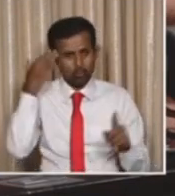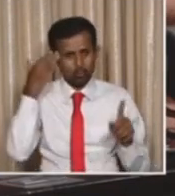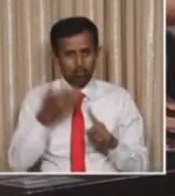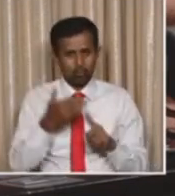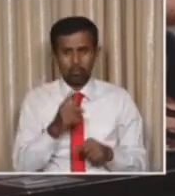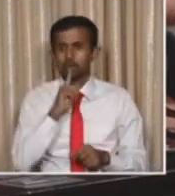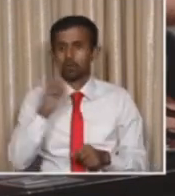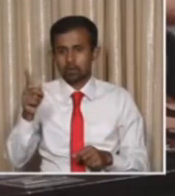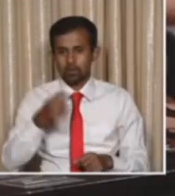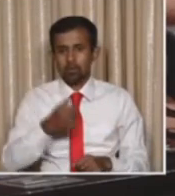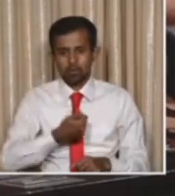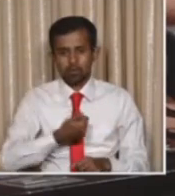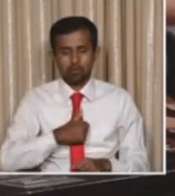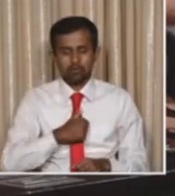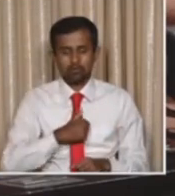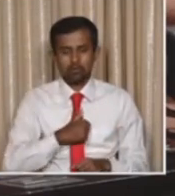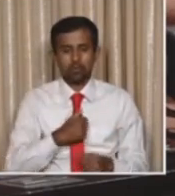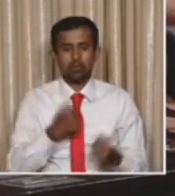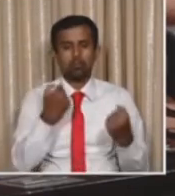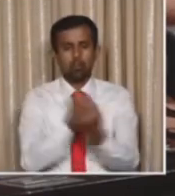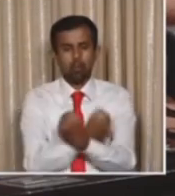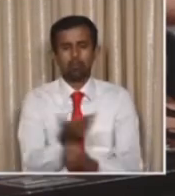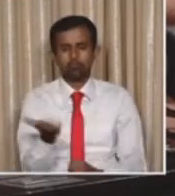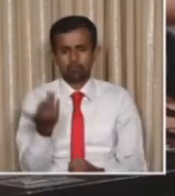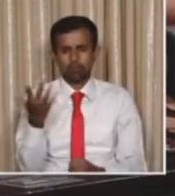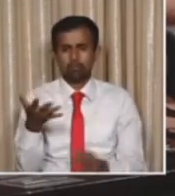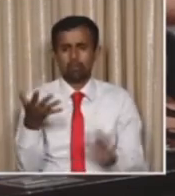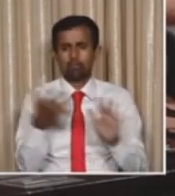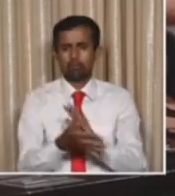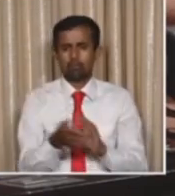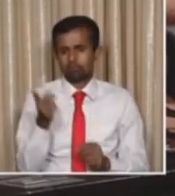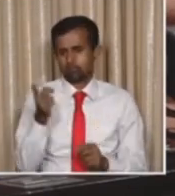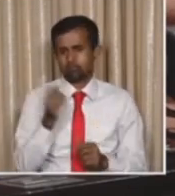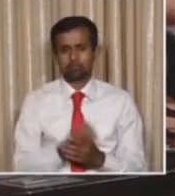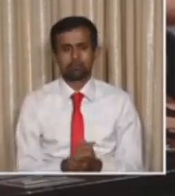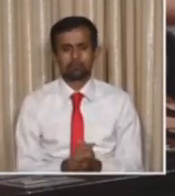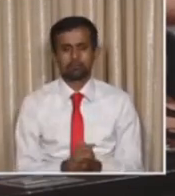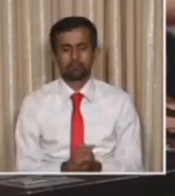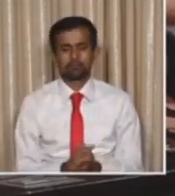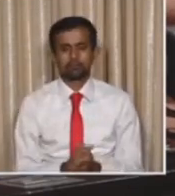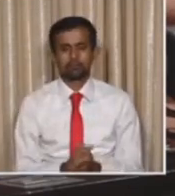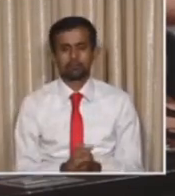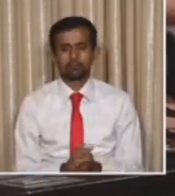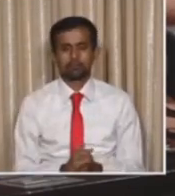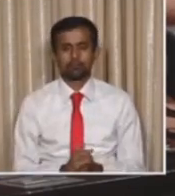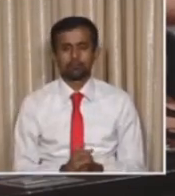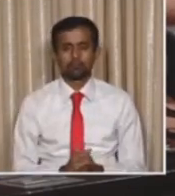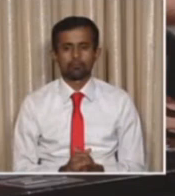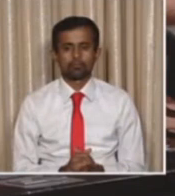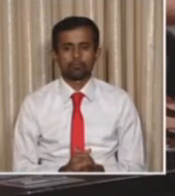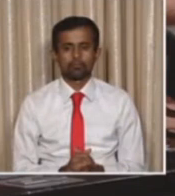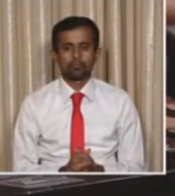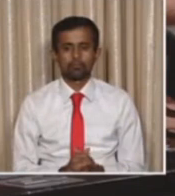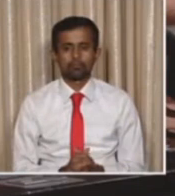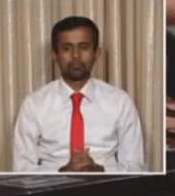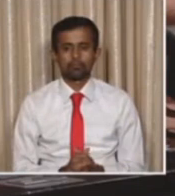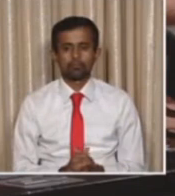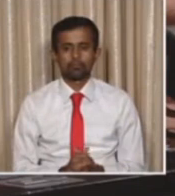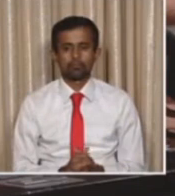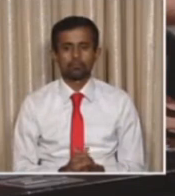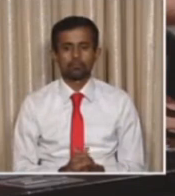committed by the police that have lied to a court of law, that have hidden to the Honorable